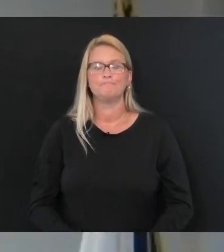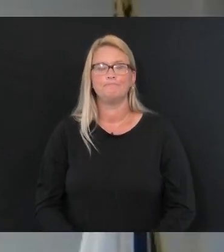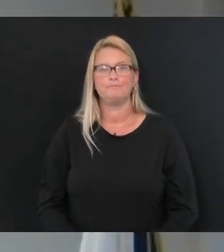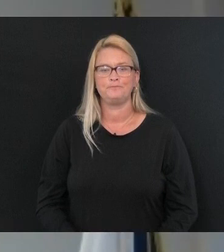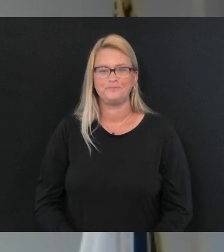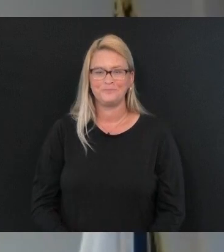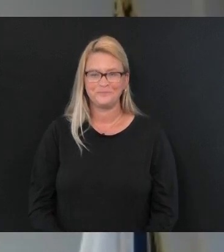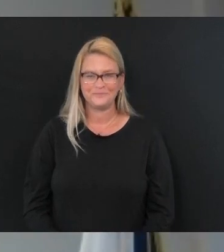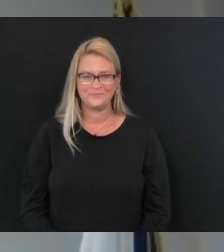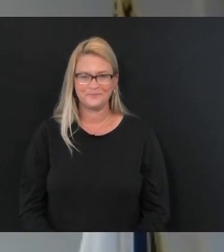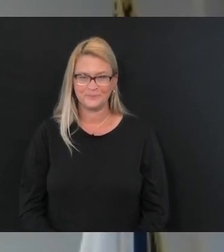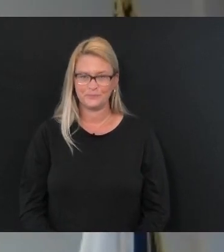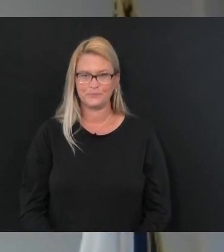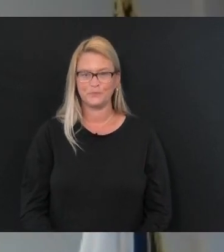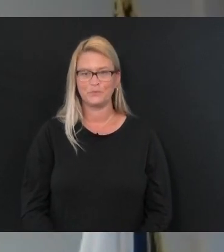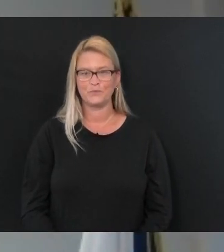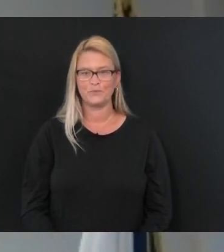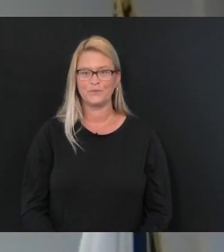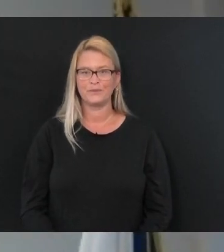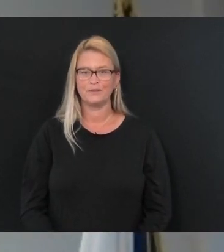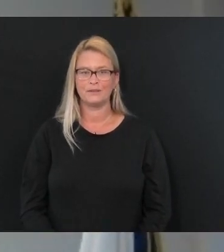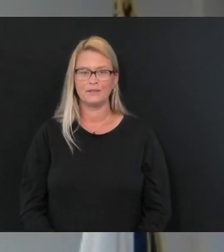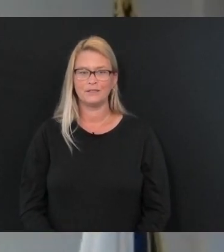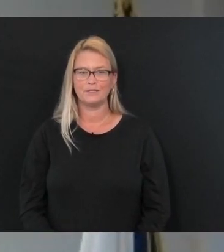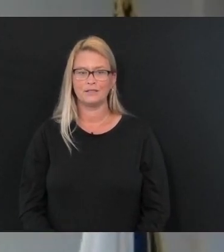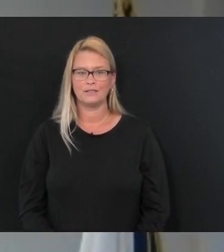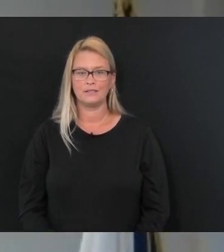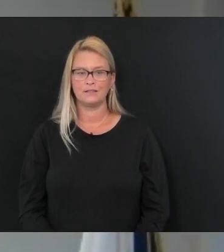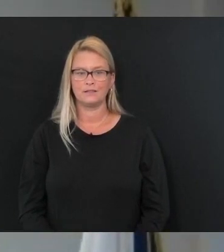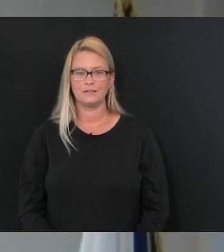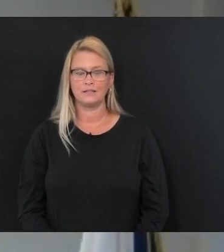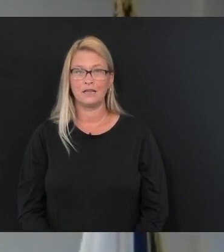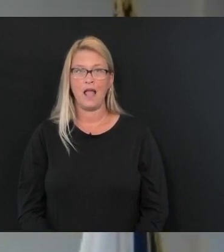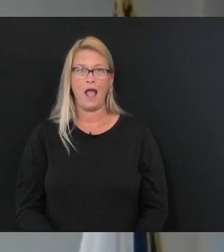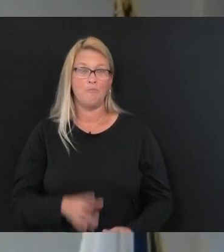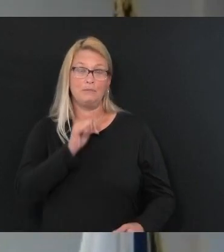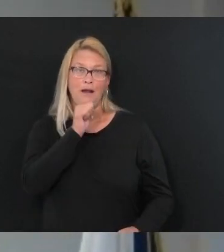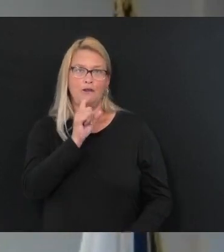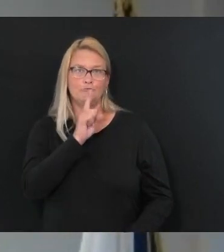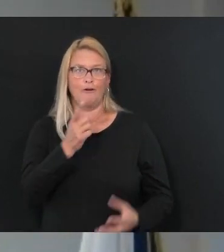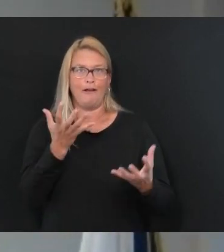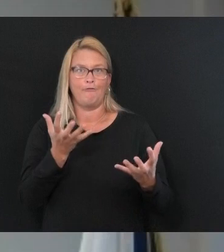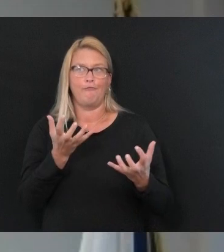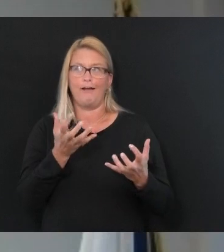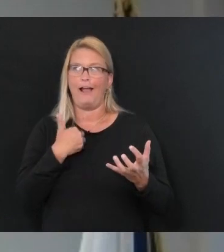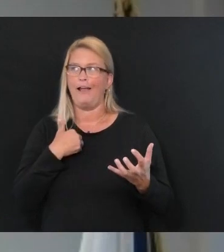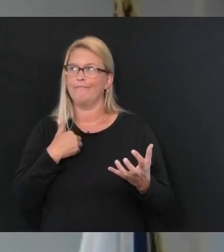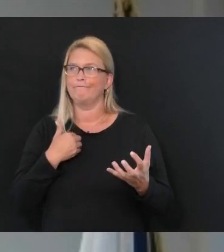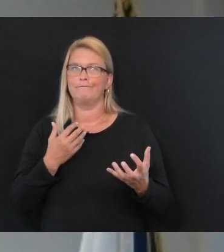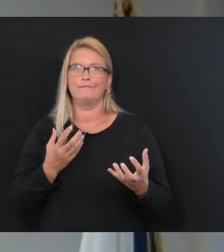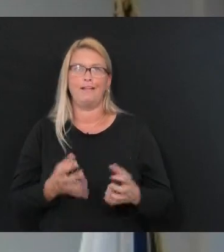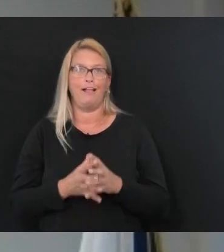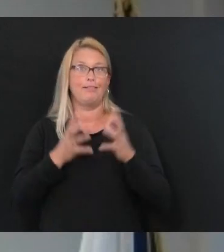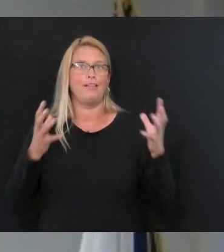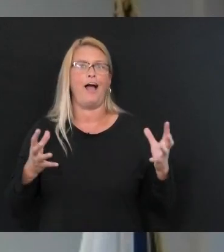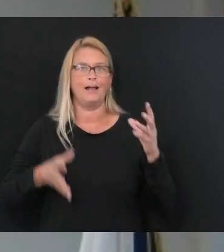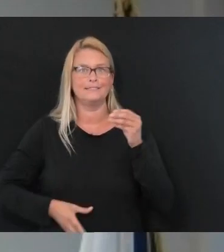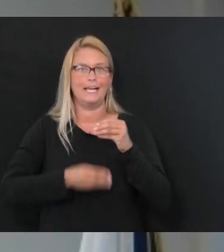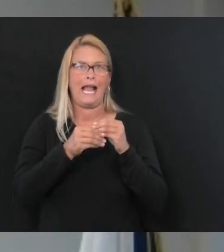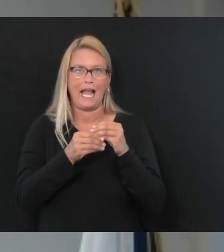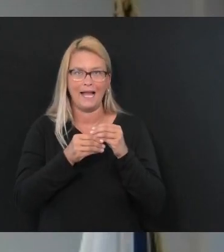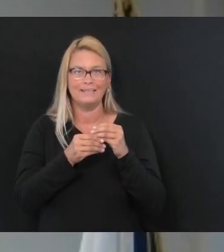Good afternoon, everyone. Not sure I can add a whole lot to this. I will say that these have